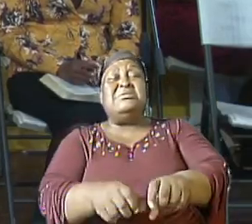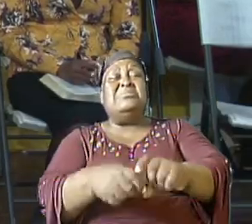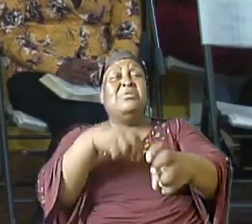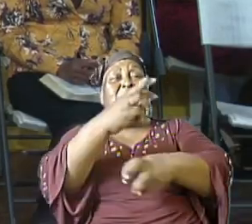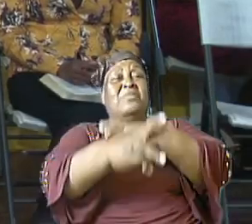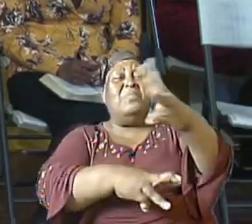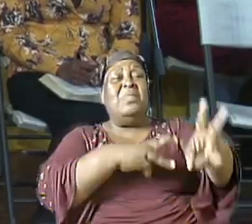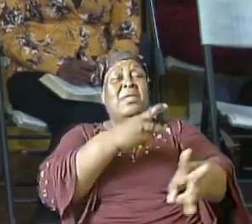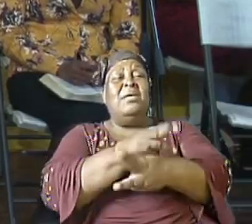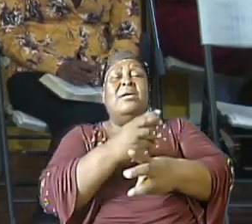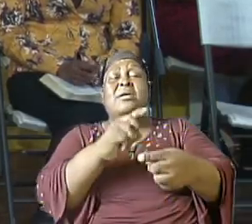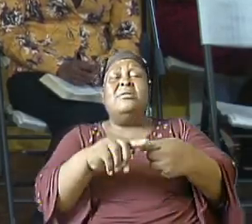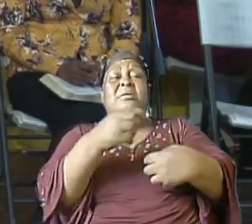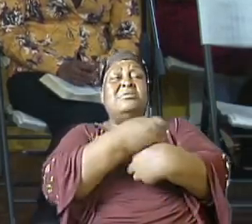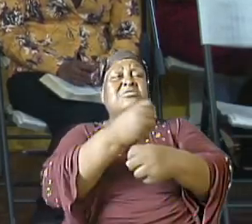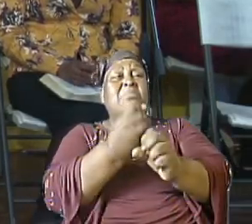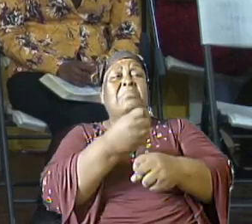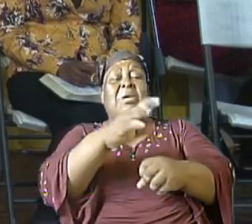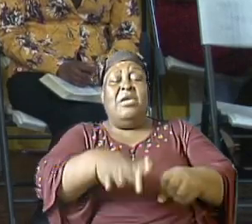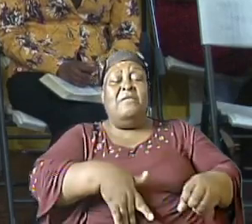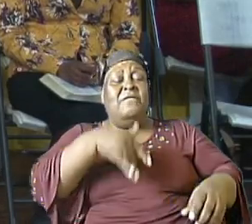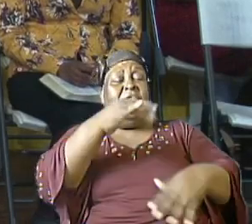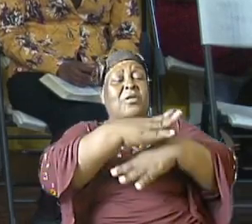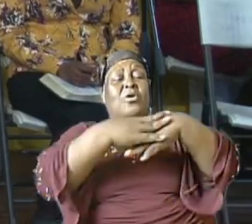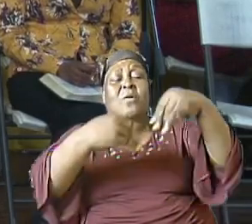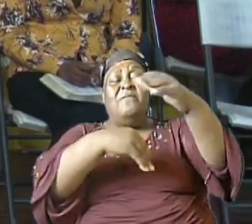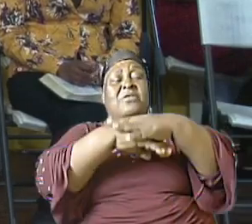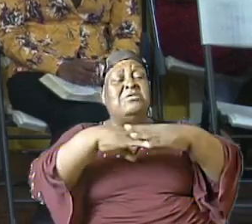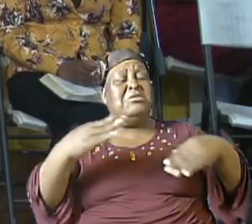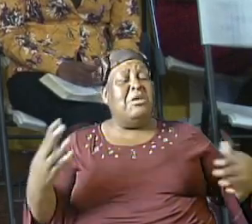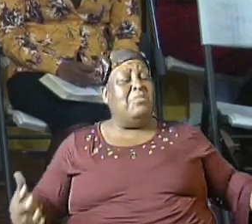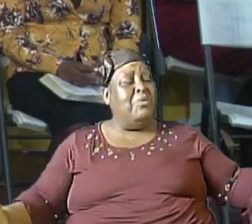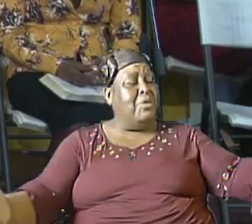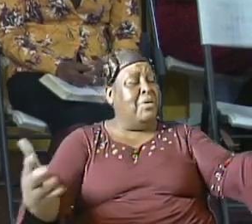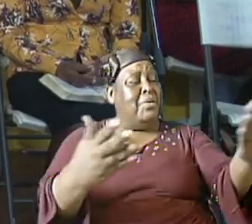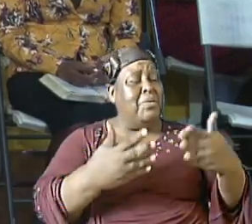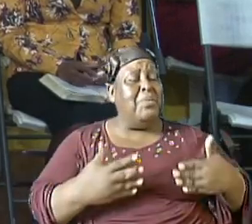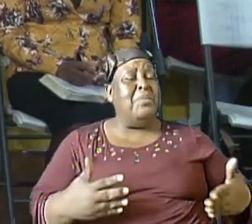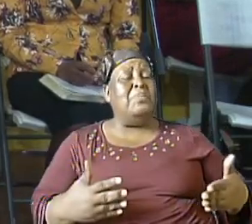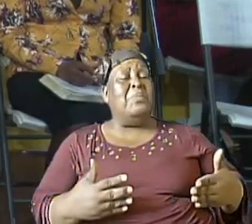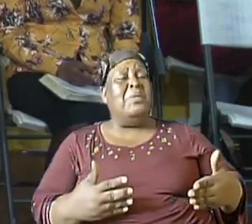world were not to make us feel comfortable here.